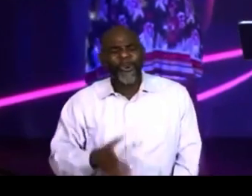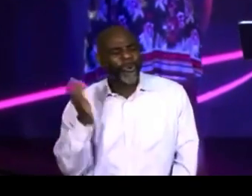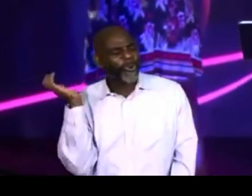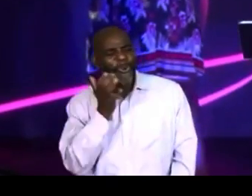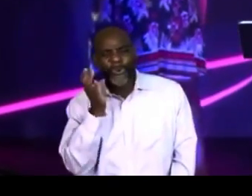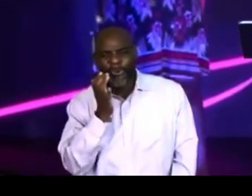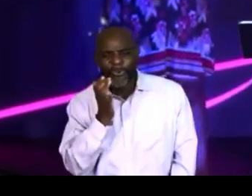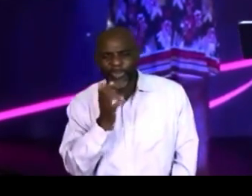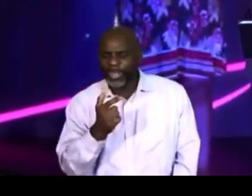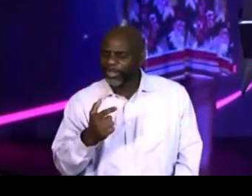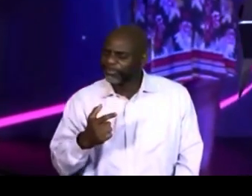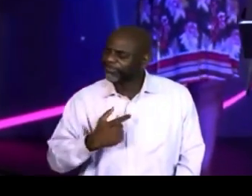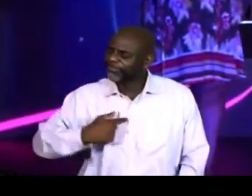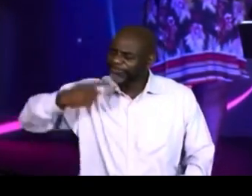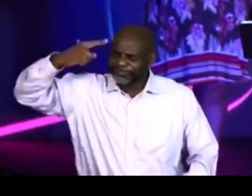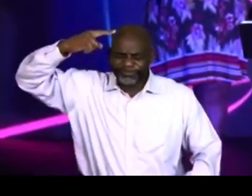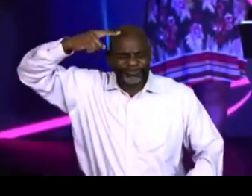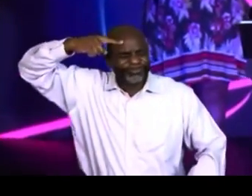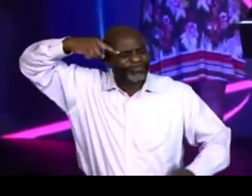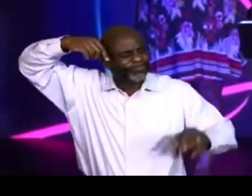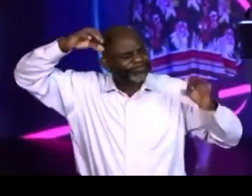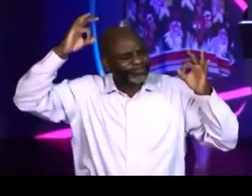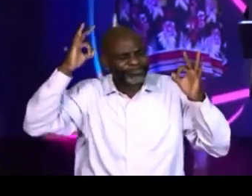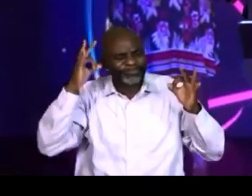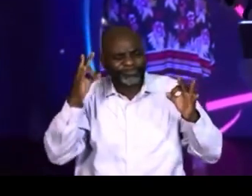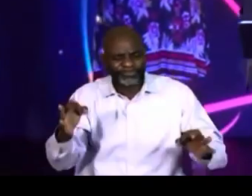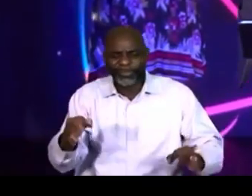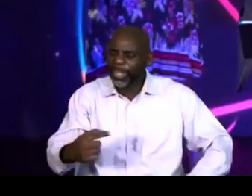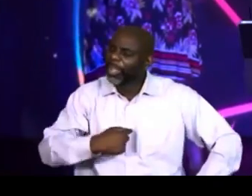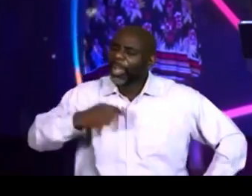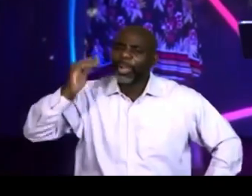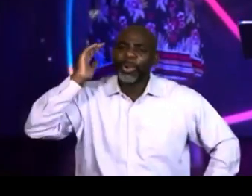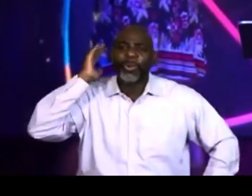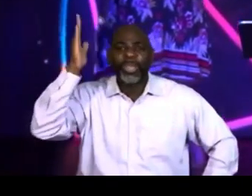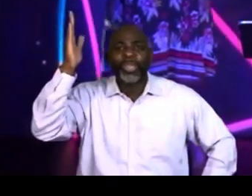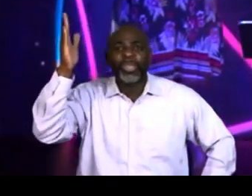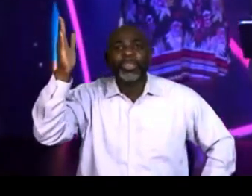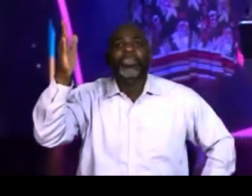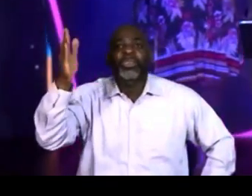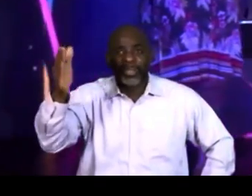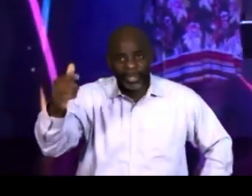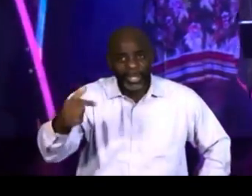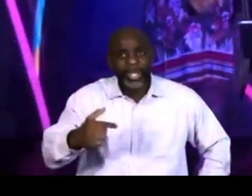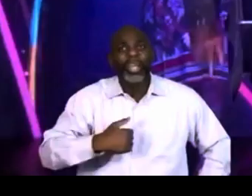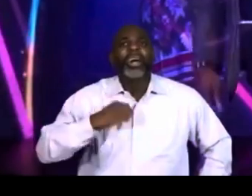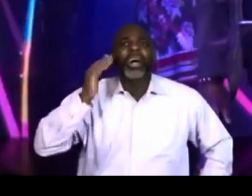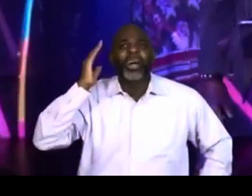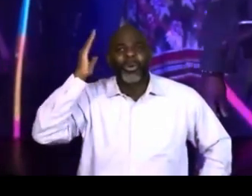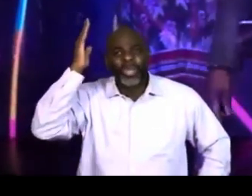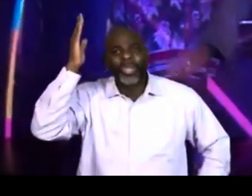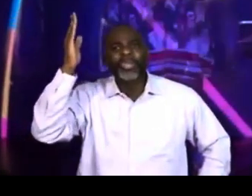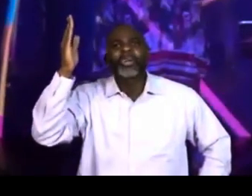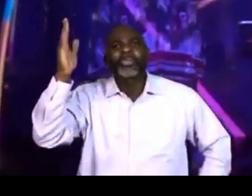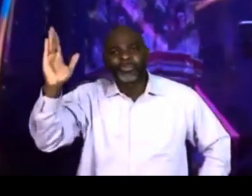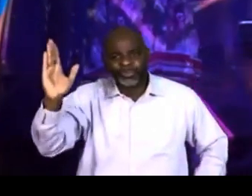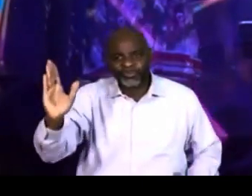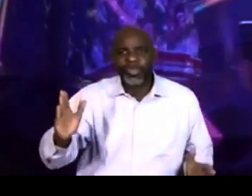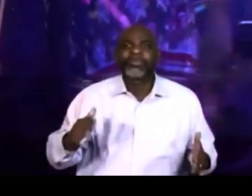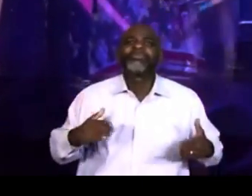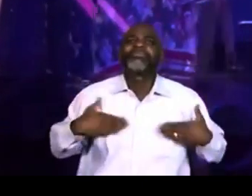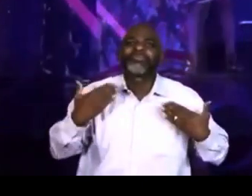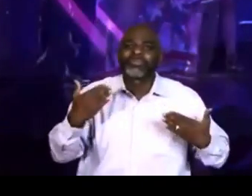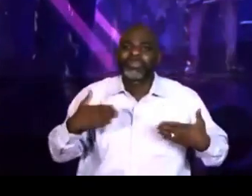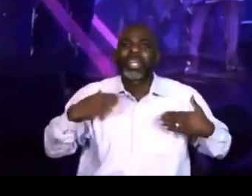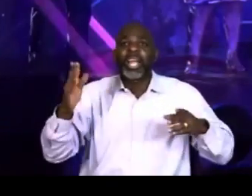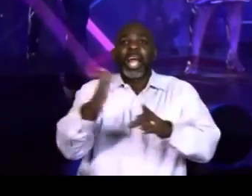I made up my mind. I will. I'm going to be glad. Hallelujah.